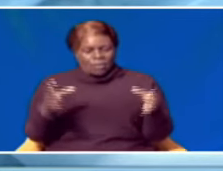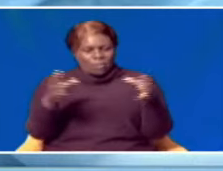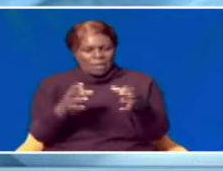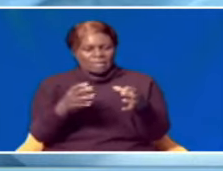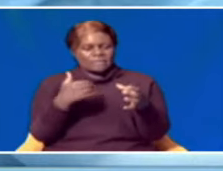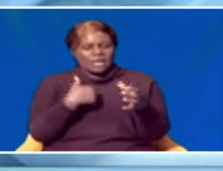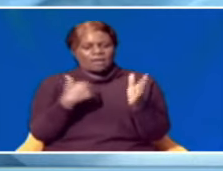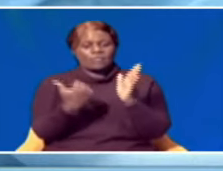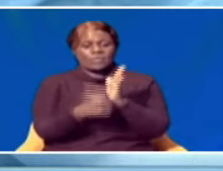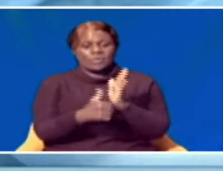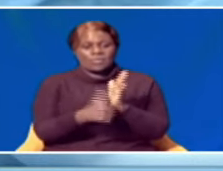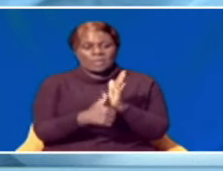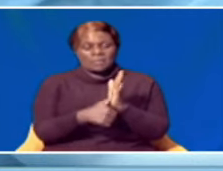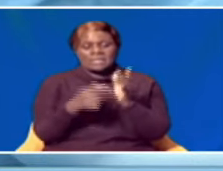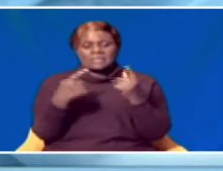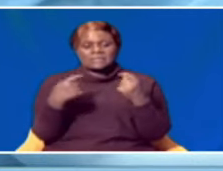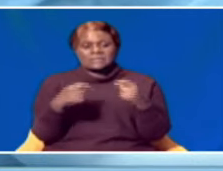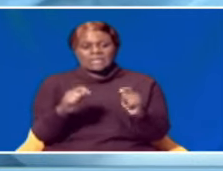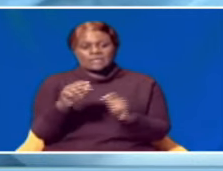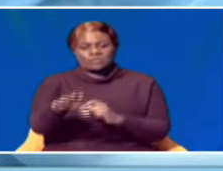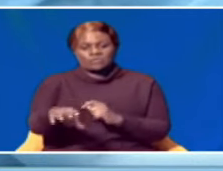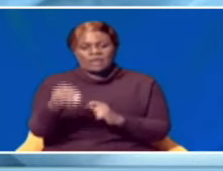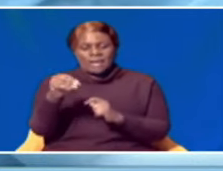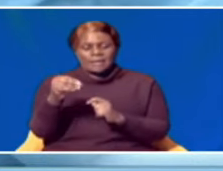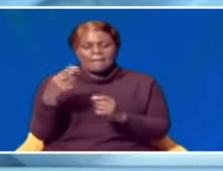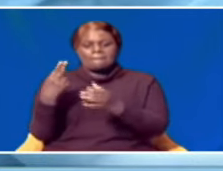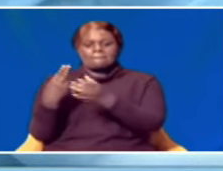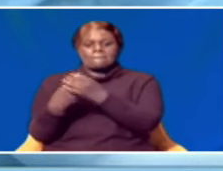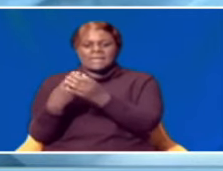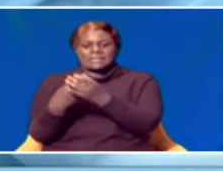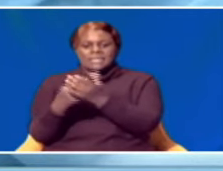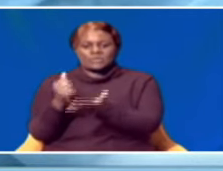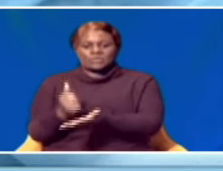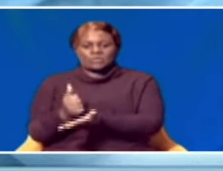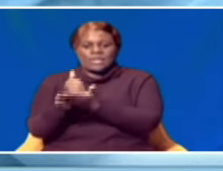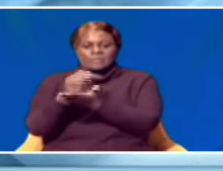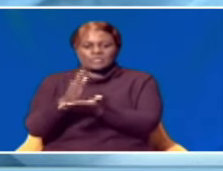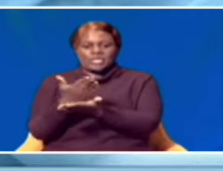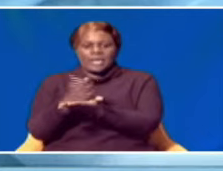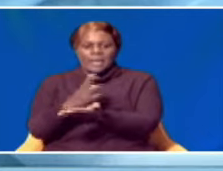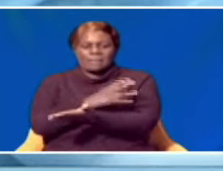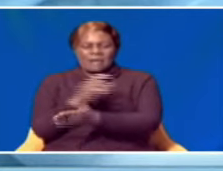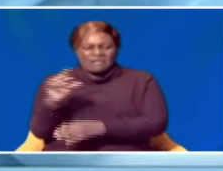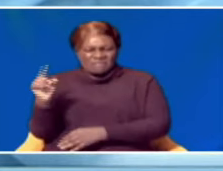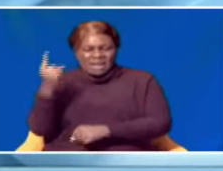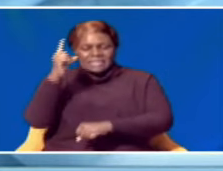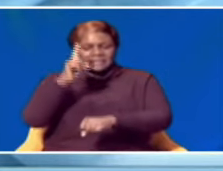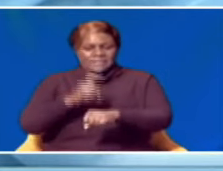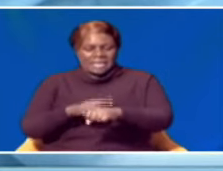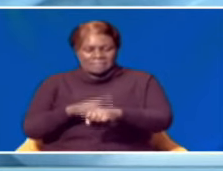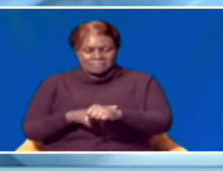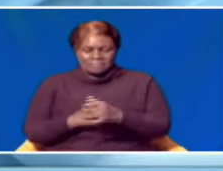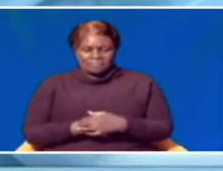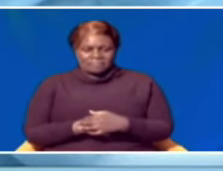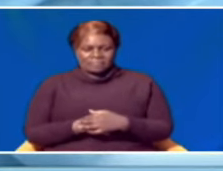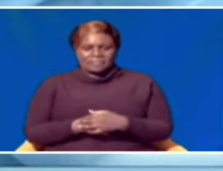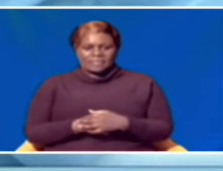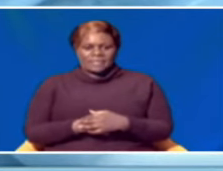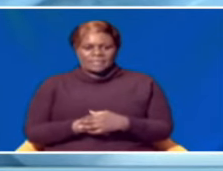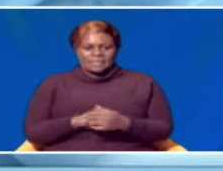at crossroads as it tries to find a partner that will see it share power for the first time. Now,